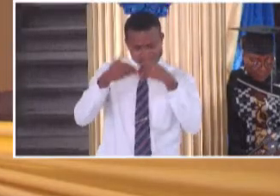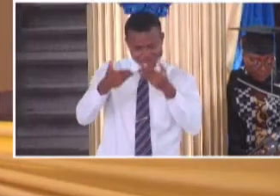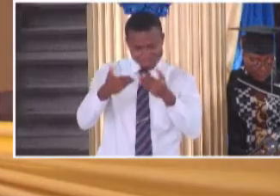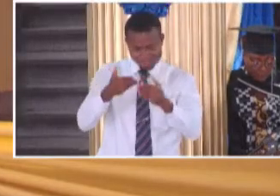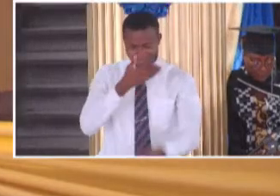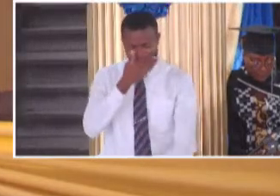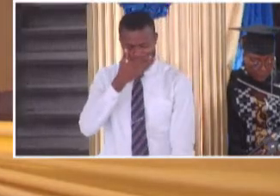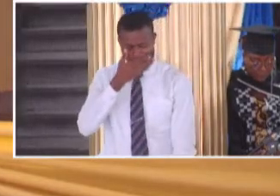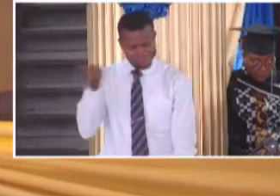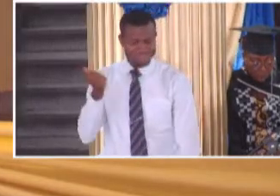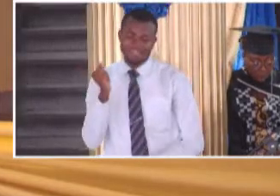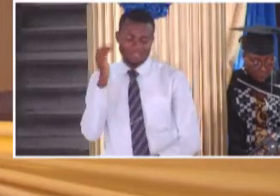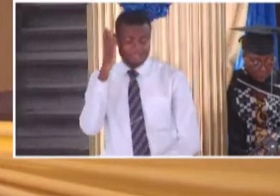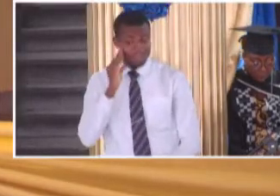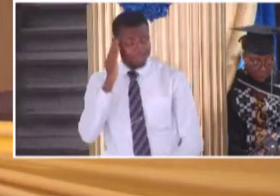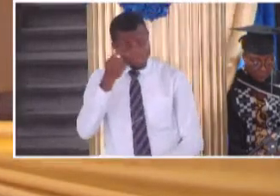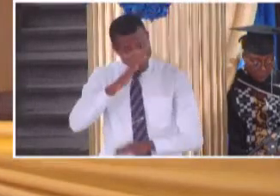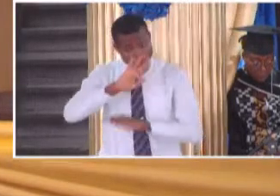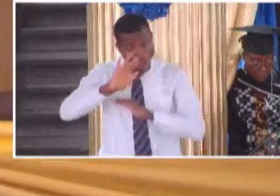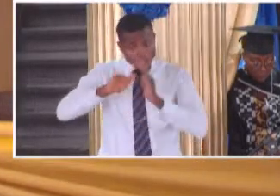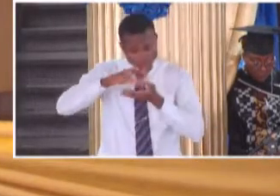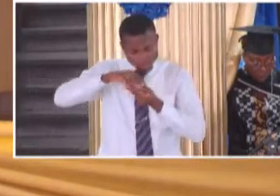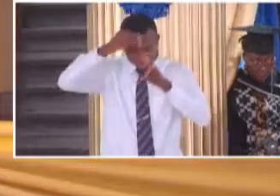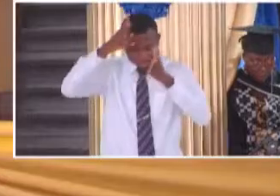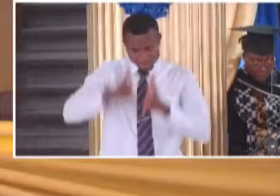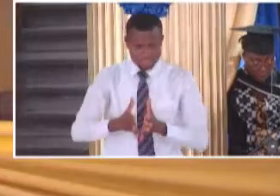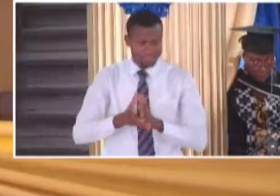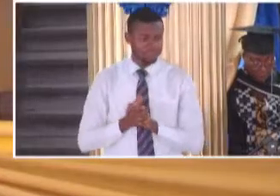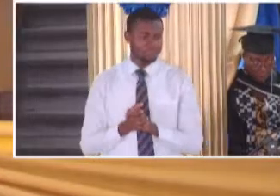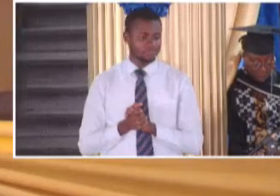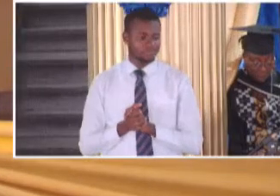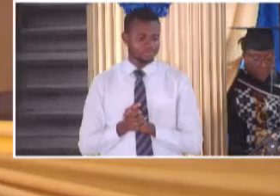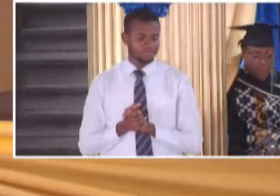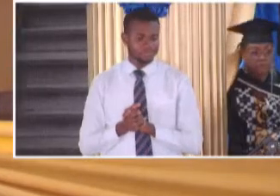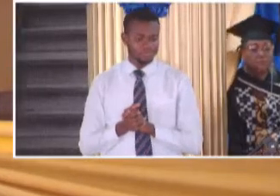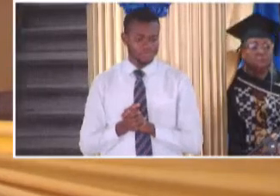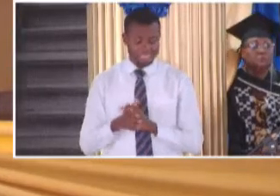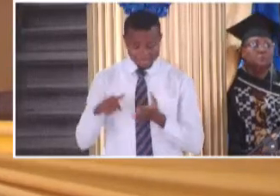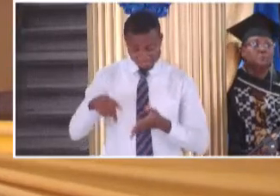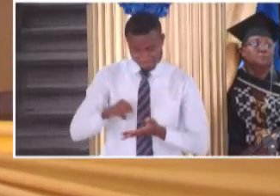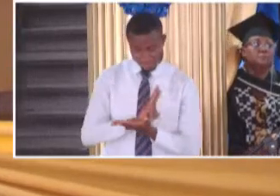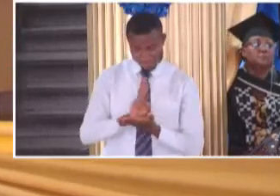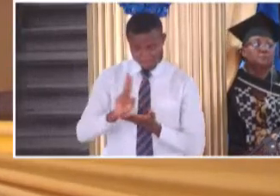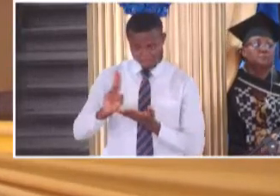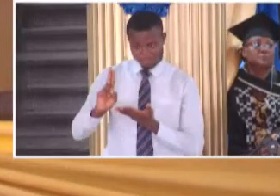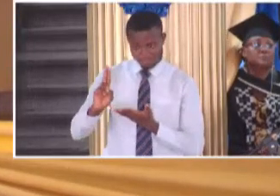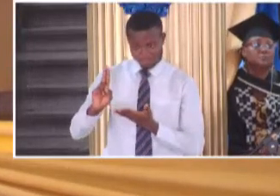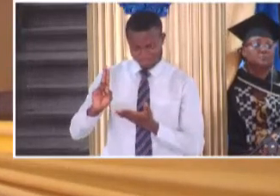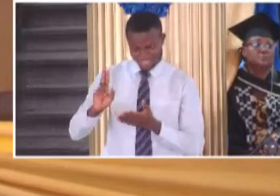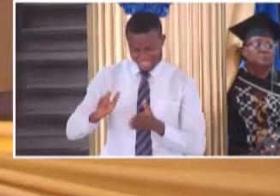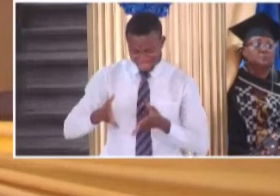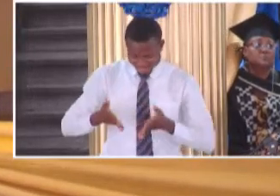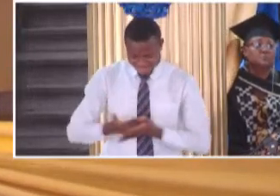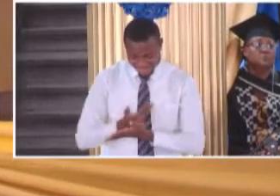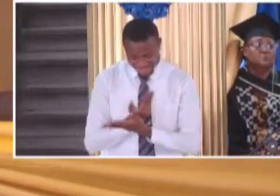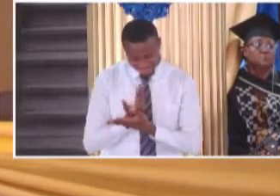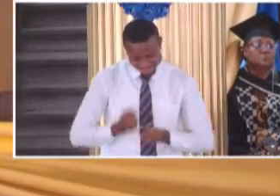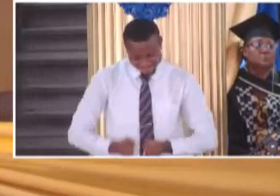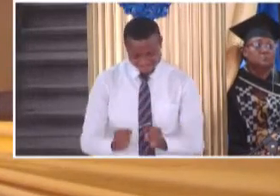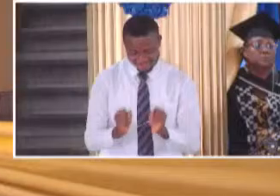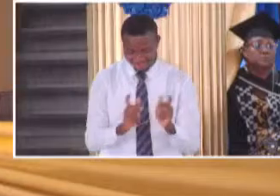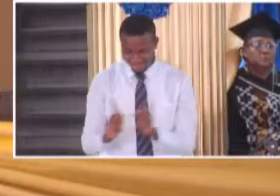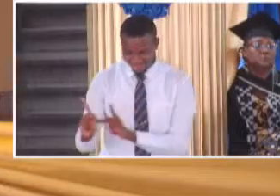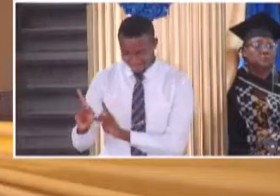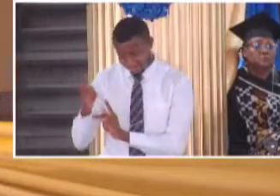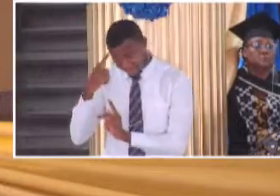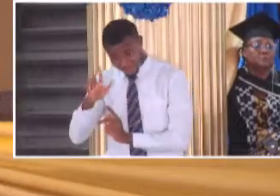better experience for all our stakeholders. The university's new strategic plan, which is to run